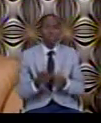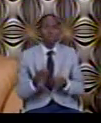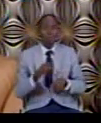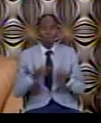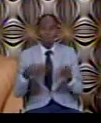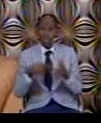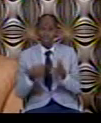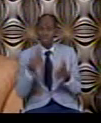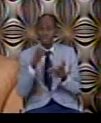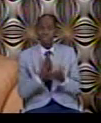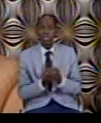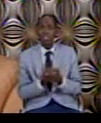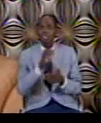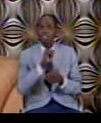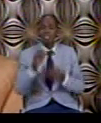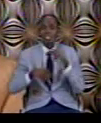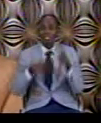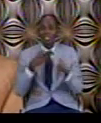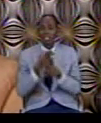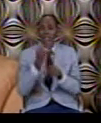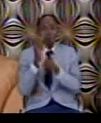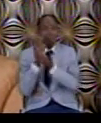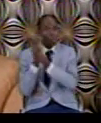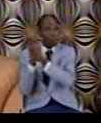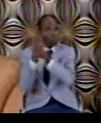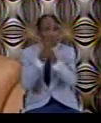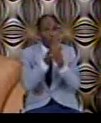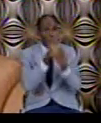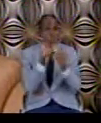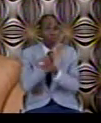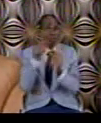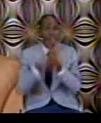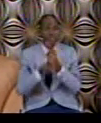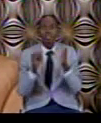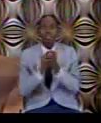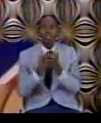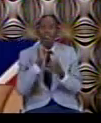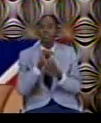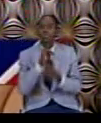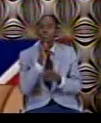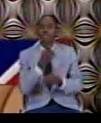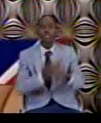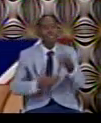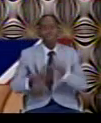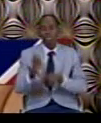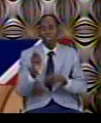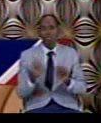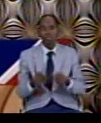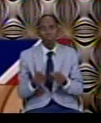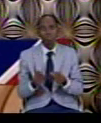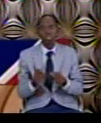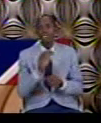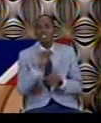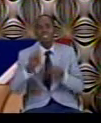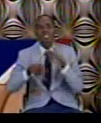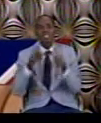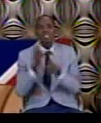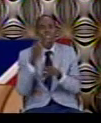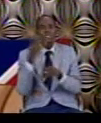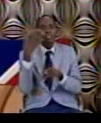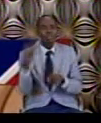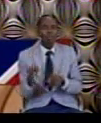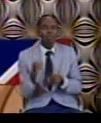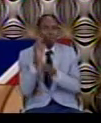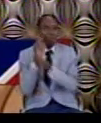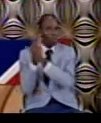now, a kind of watchfulness that is incommutable. a kind of